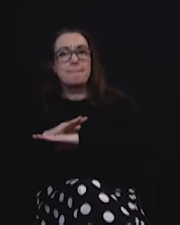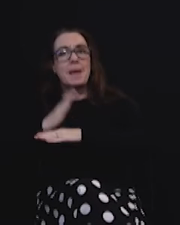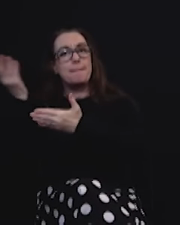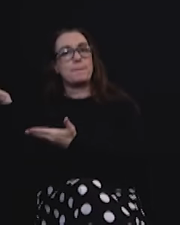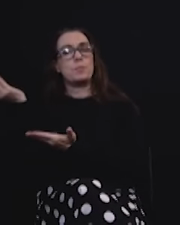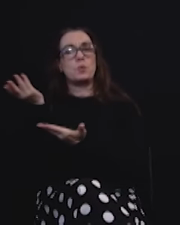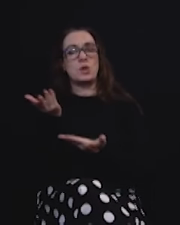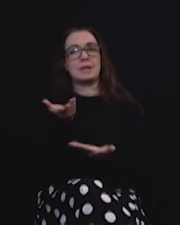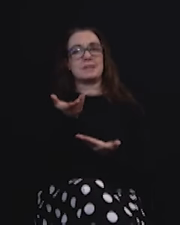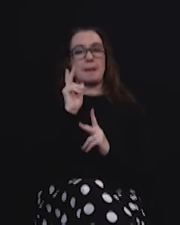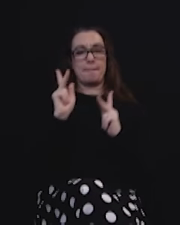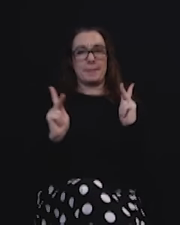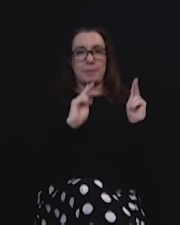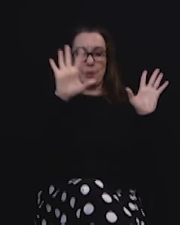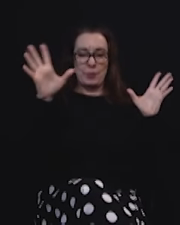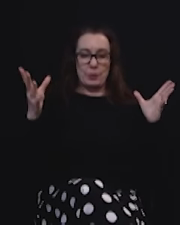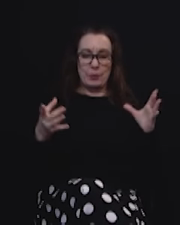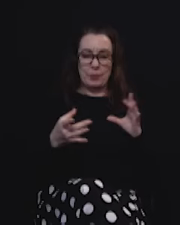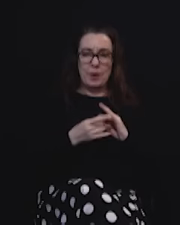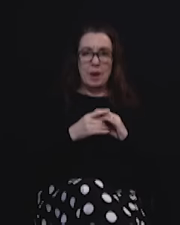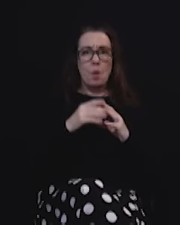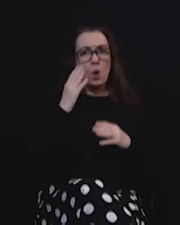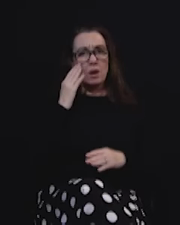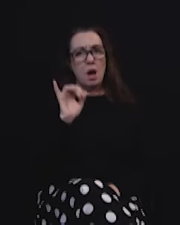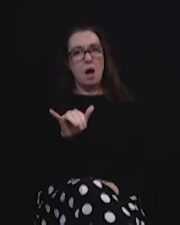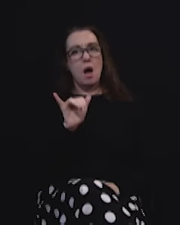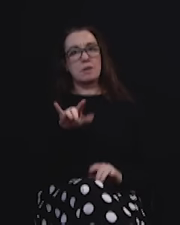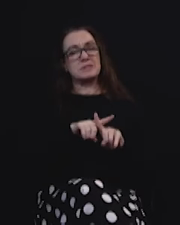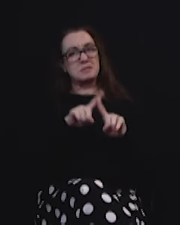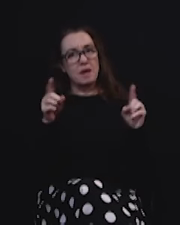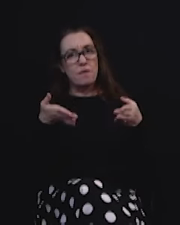brings people into an awareness that there's a different way.